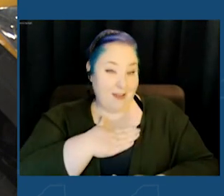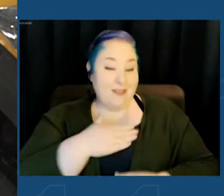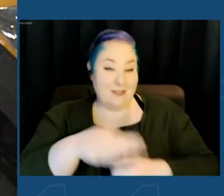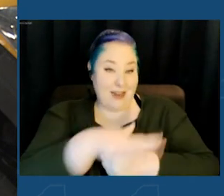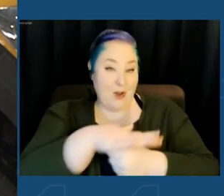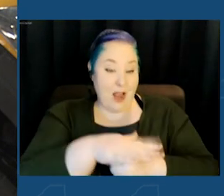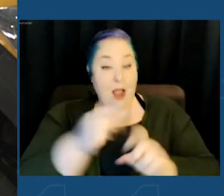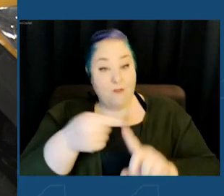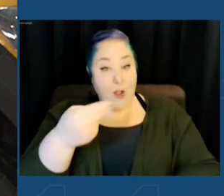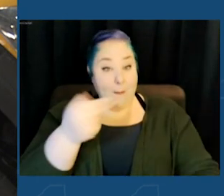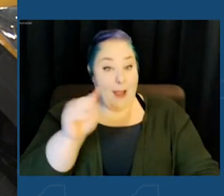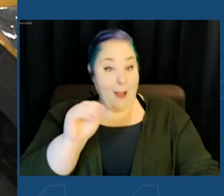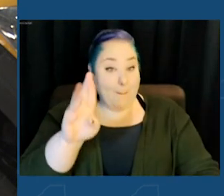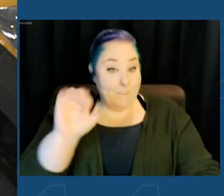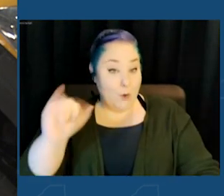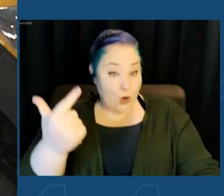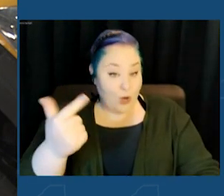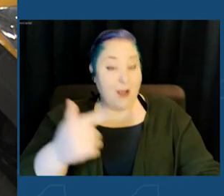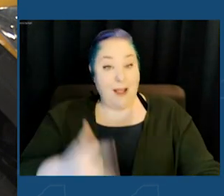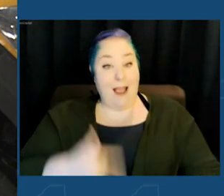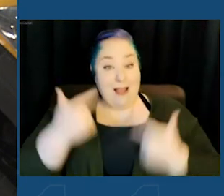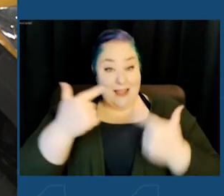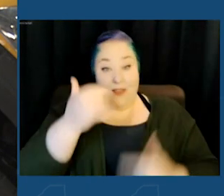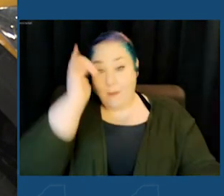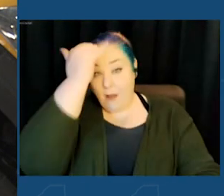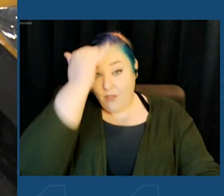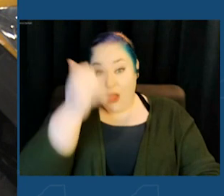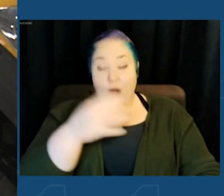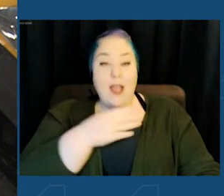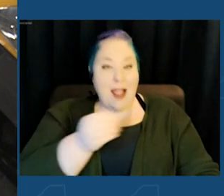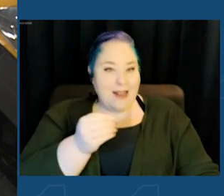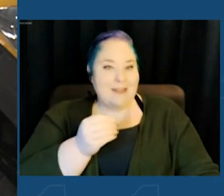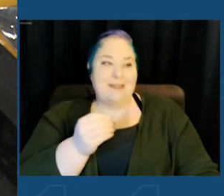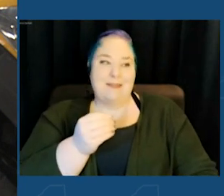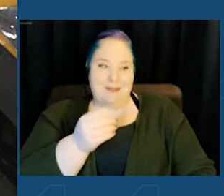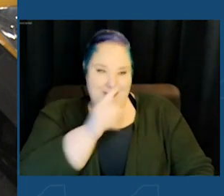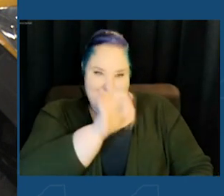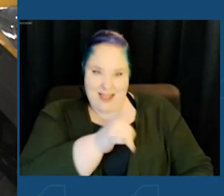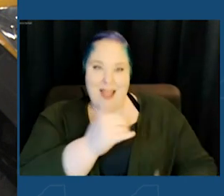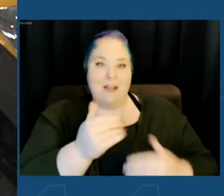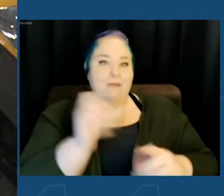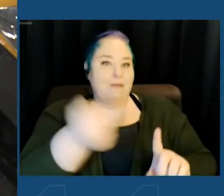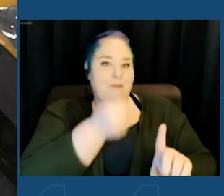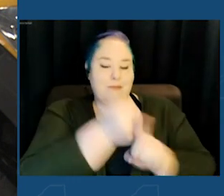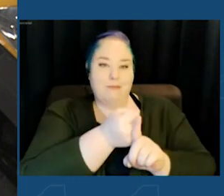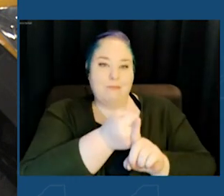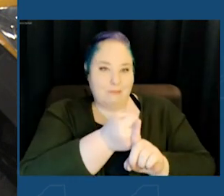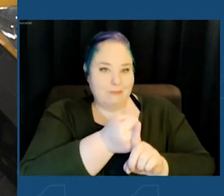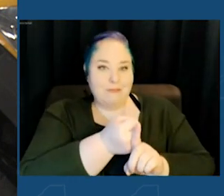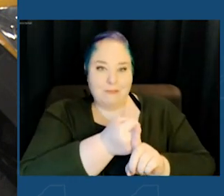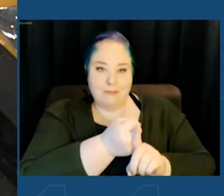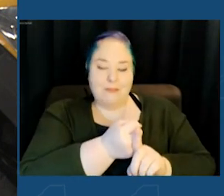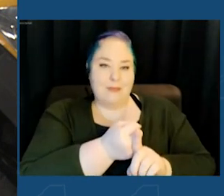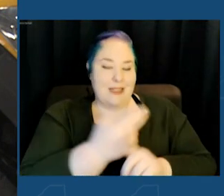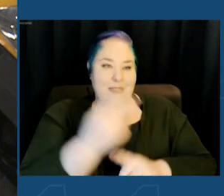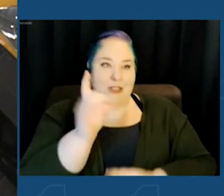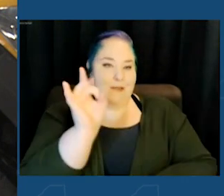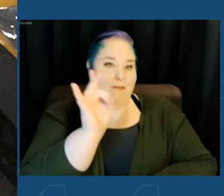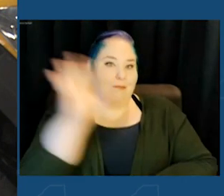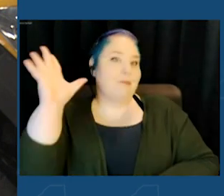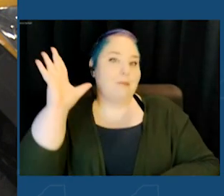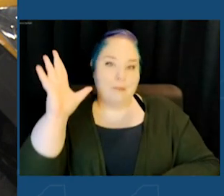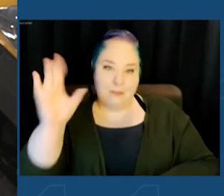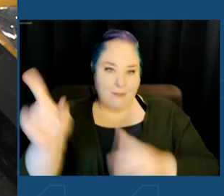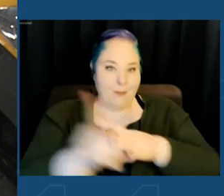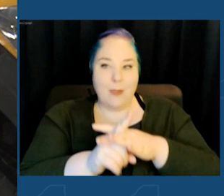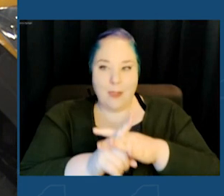Hamburg and I live in the city of Buffalo and the lake effect storm is hitting in any in a historic way to Skyway